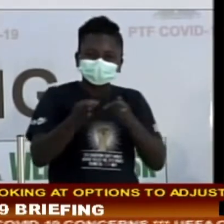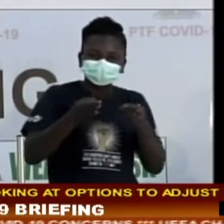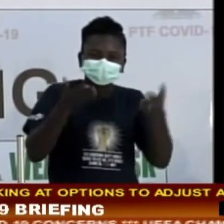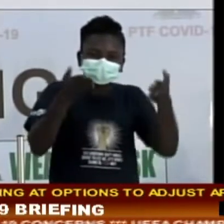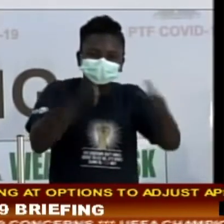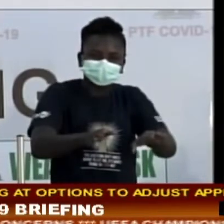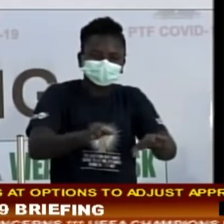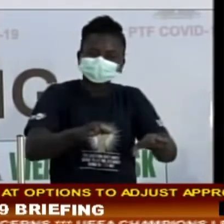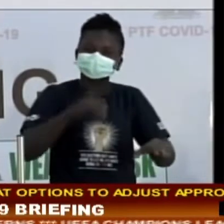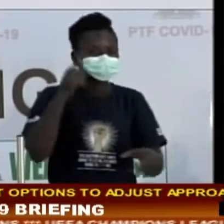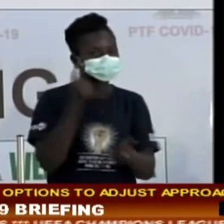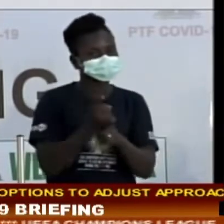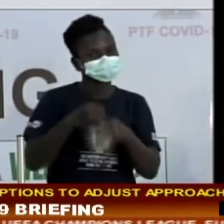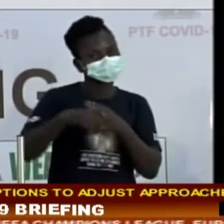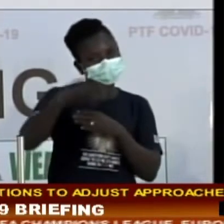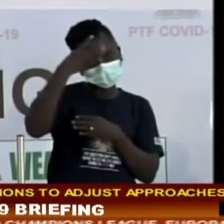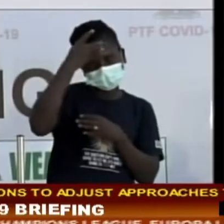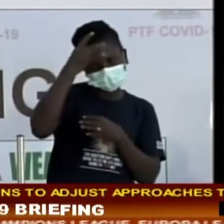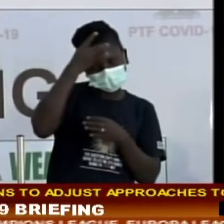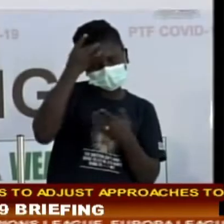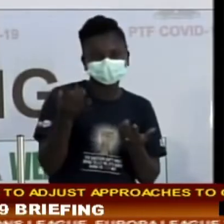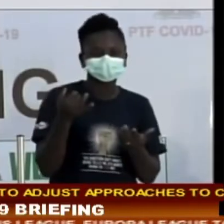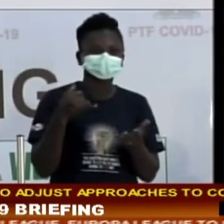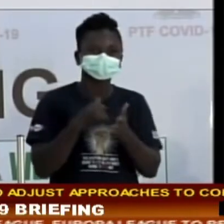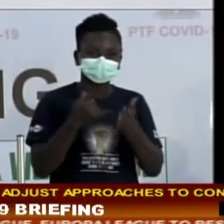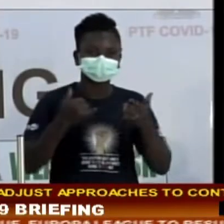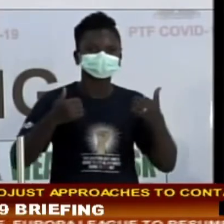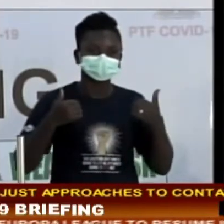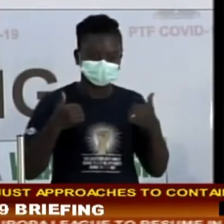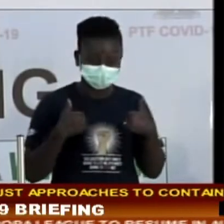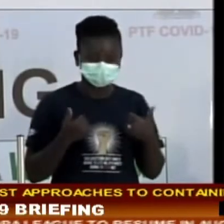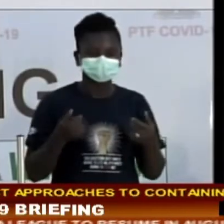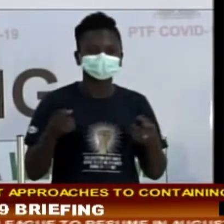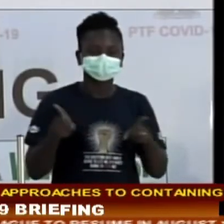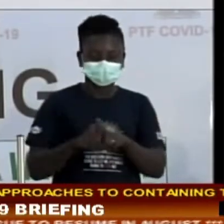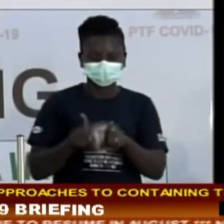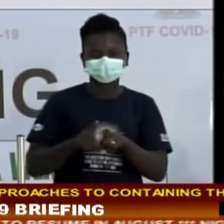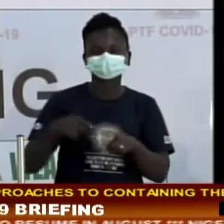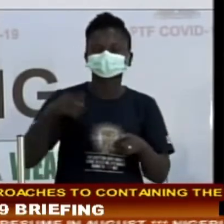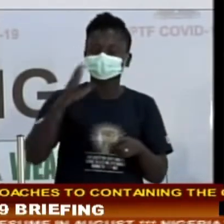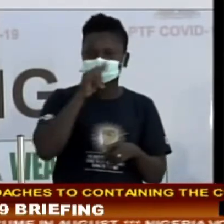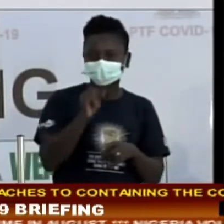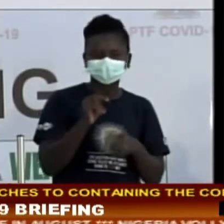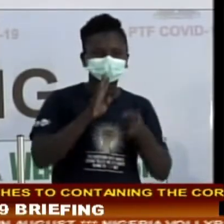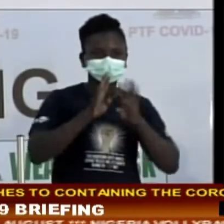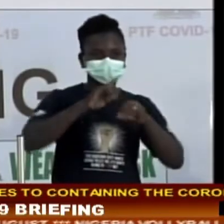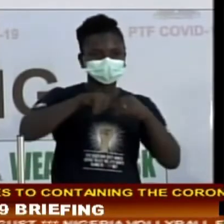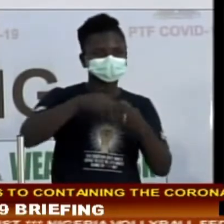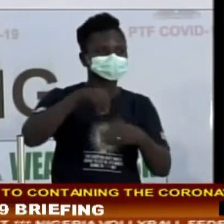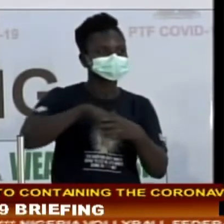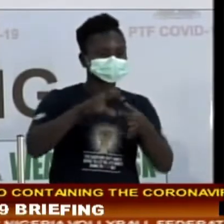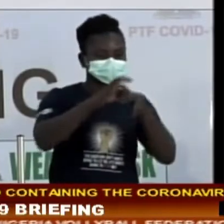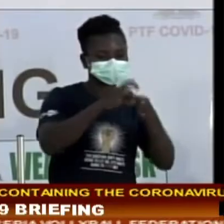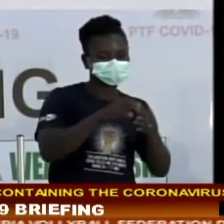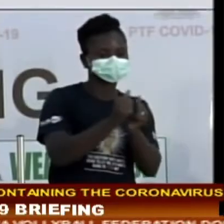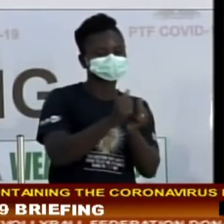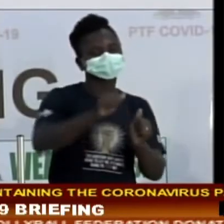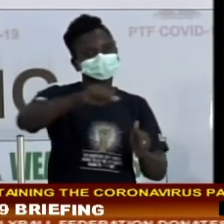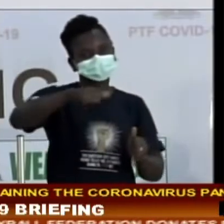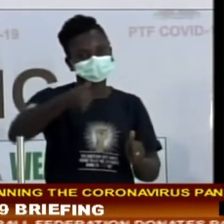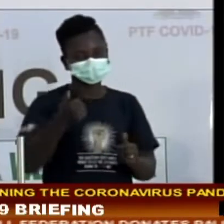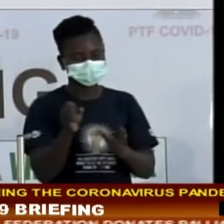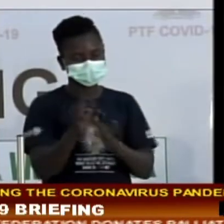have also been recorded or mentioned in connection with other states and the team that left the Ministry of